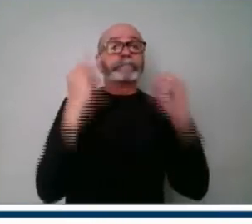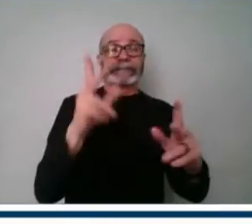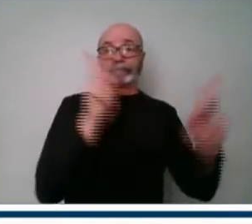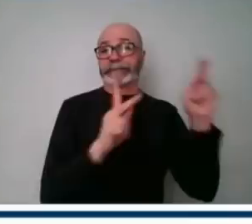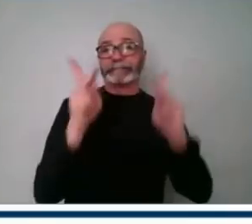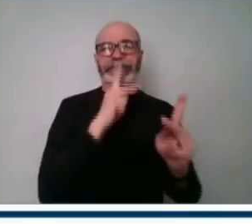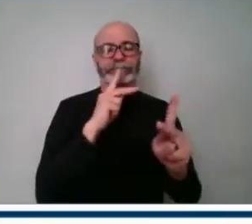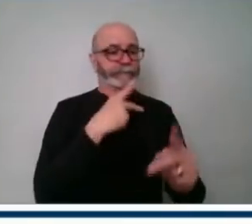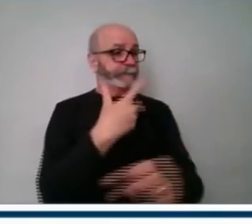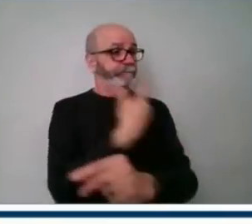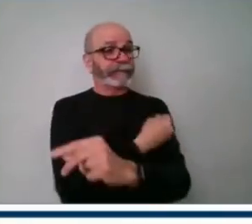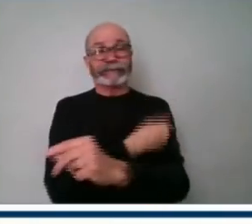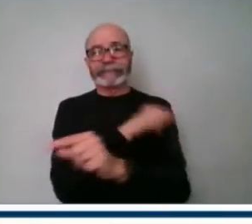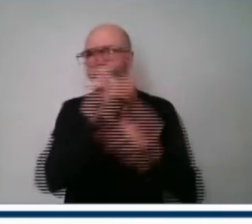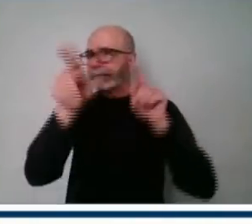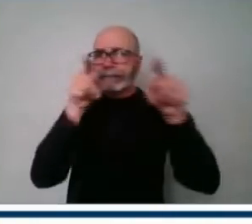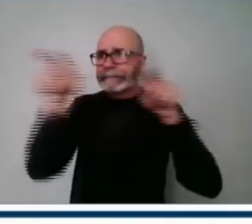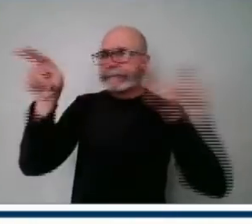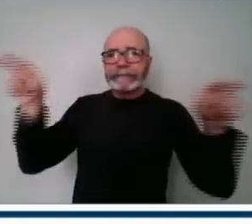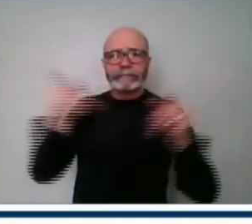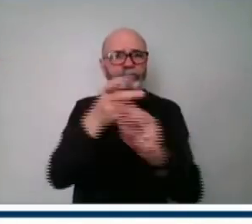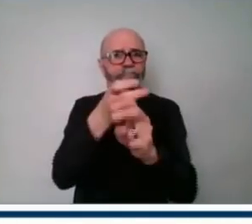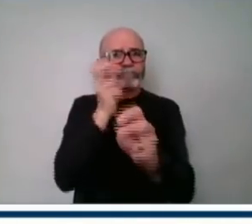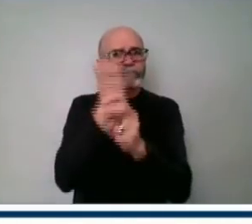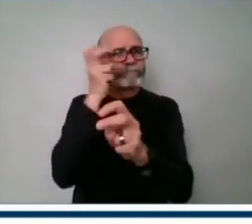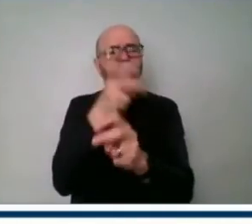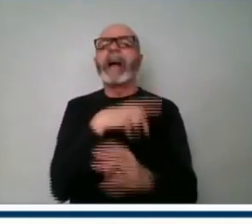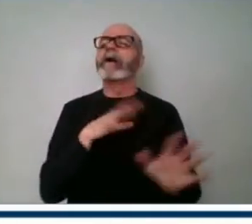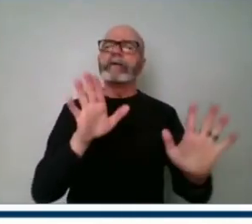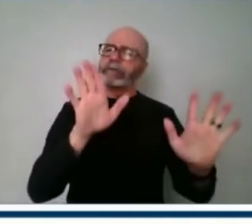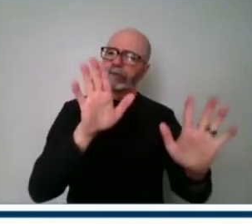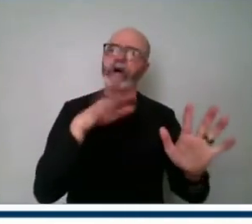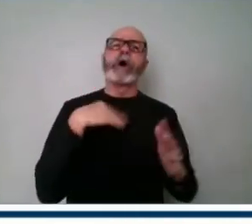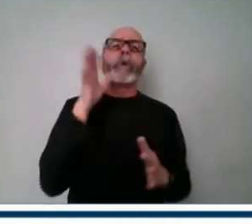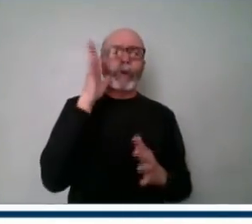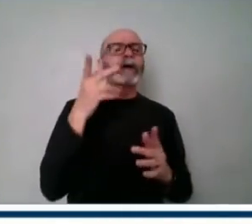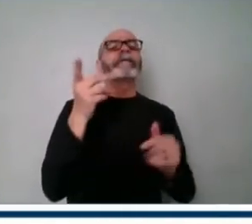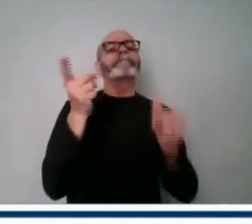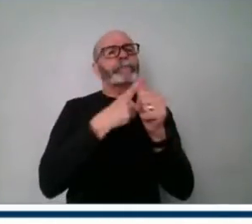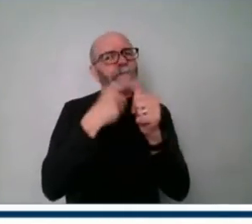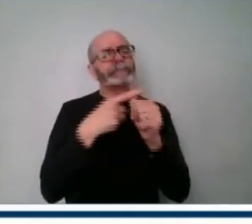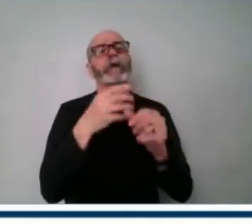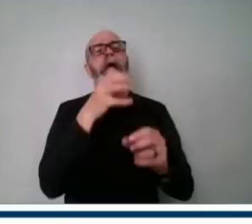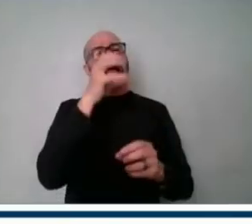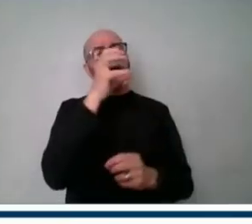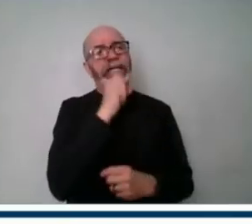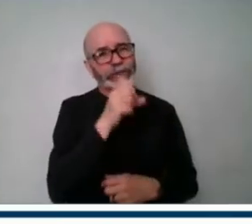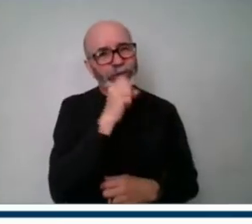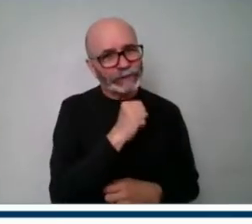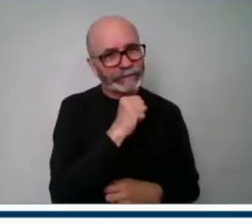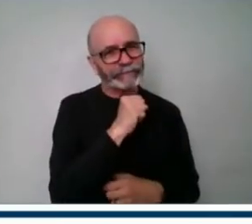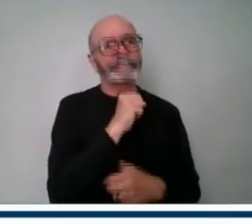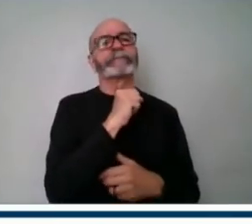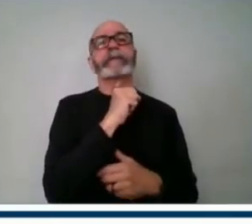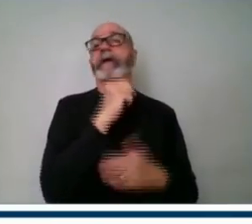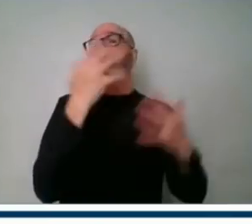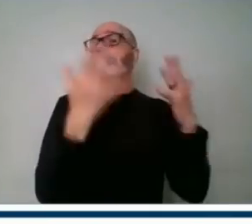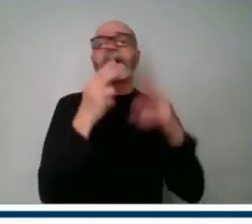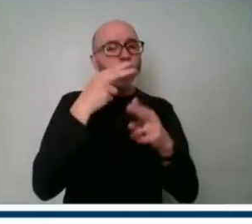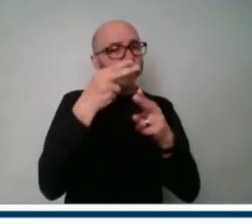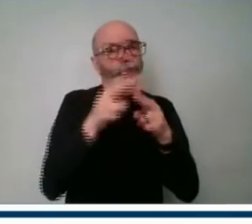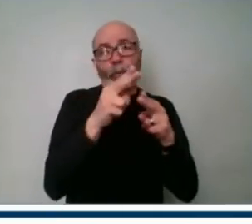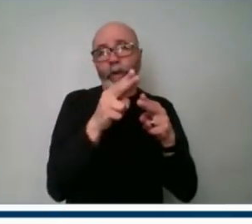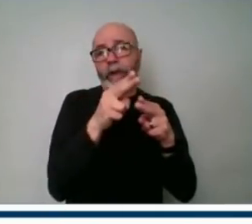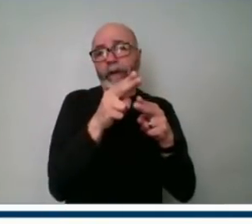see much more in this next week. Focusing on an age-based approach, we get very soon, within the next few weeks, we're on a very rapid trajectory